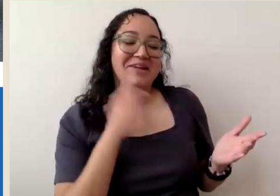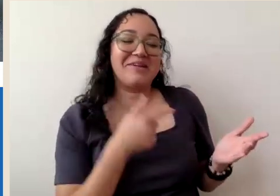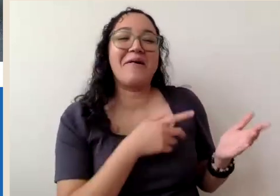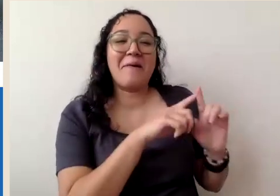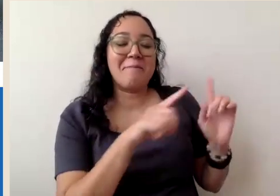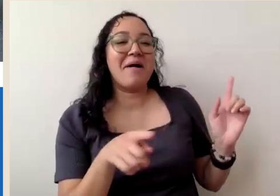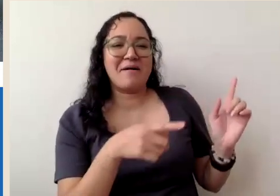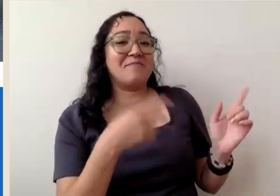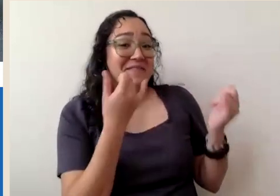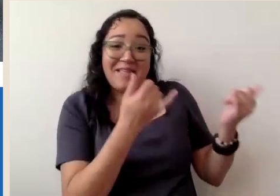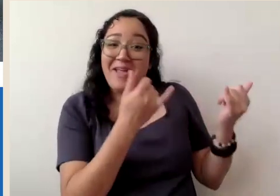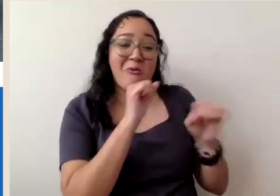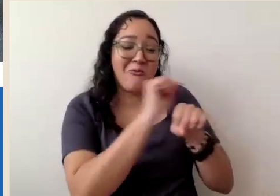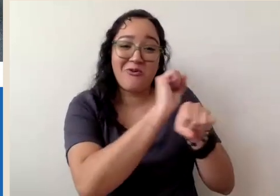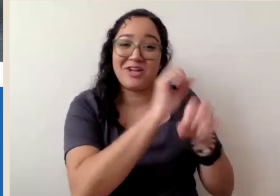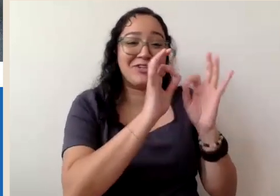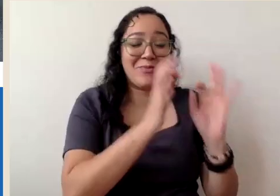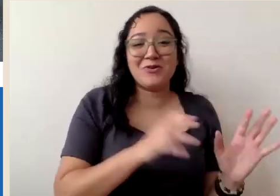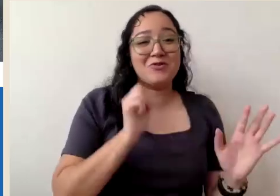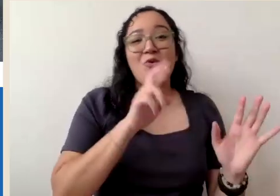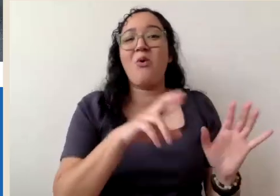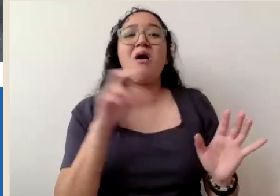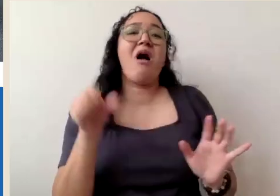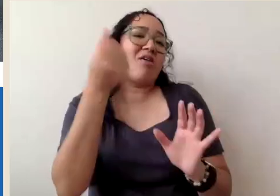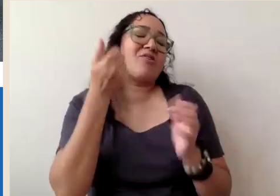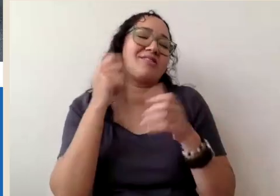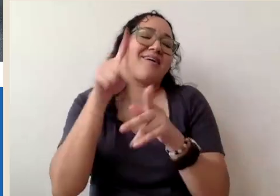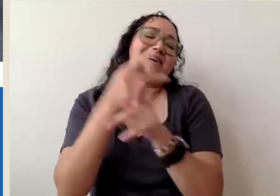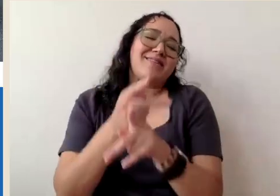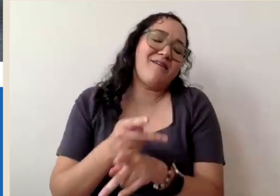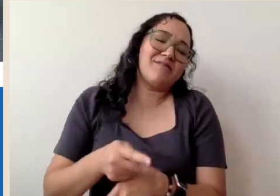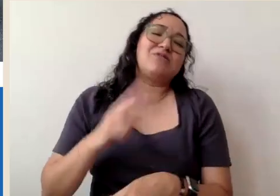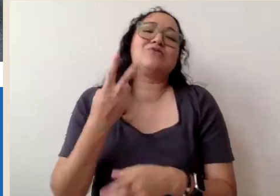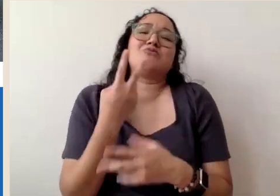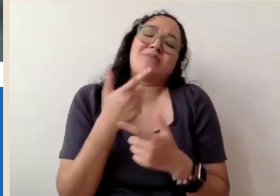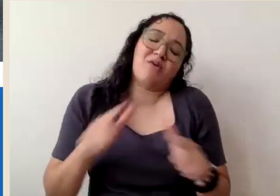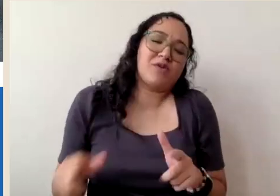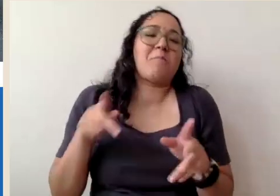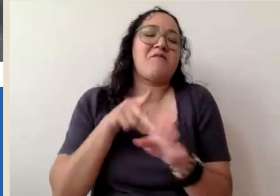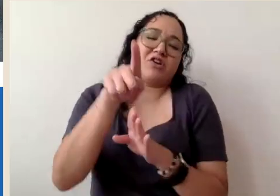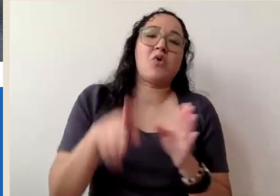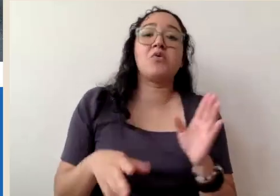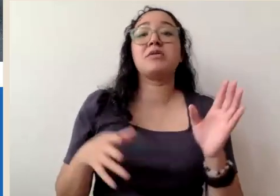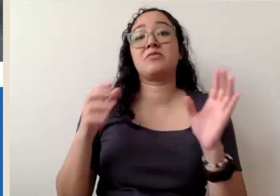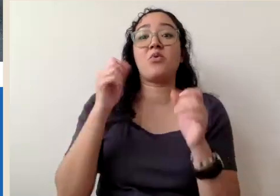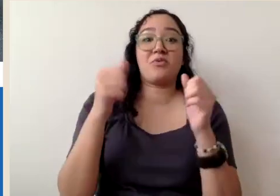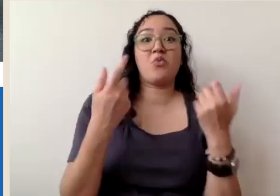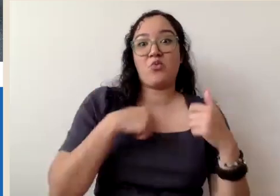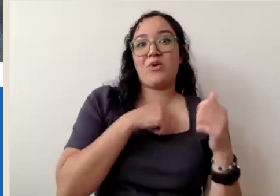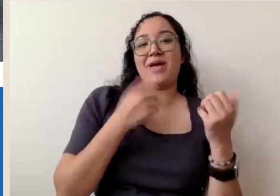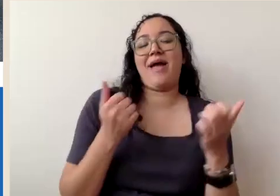are currently working as interpreters or as bilingual professionals in different types of jobs we connected them with. On the right side here, we see